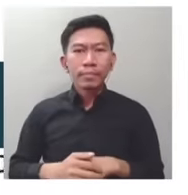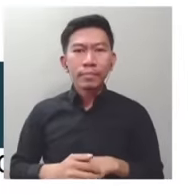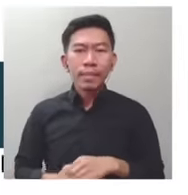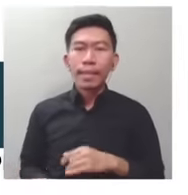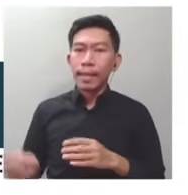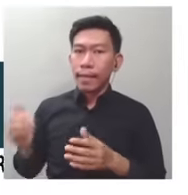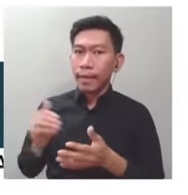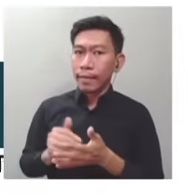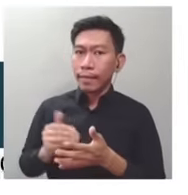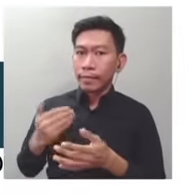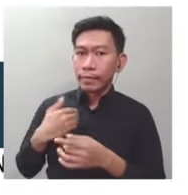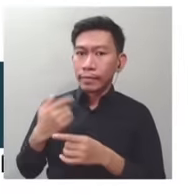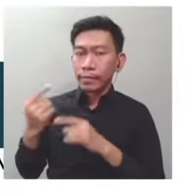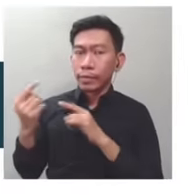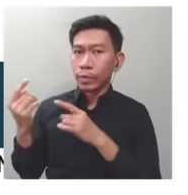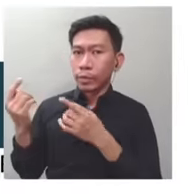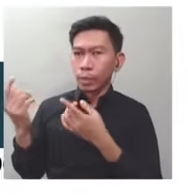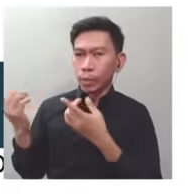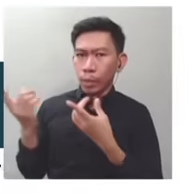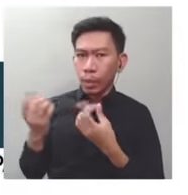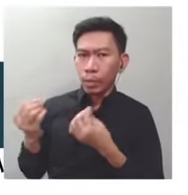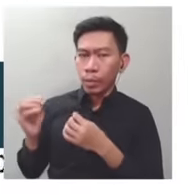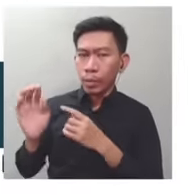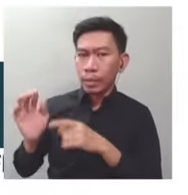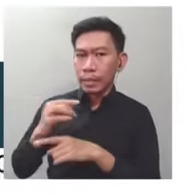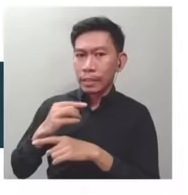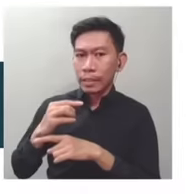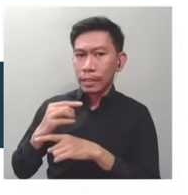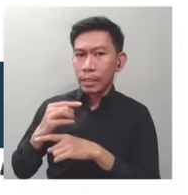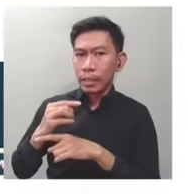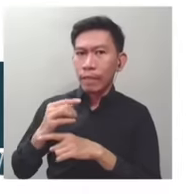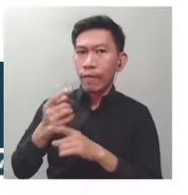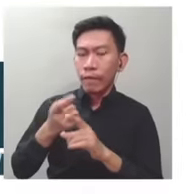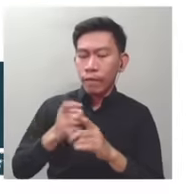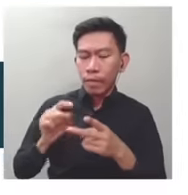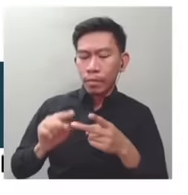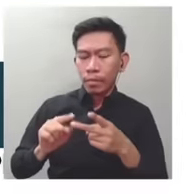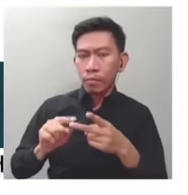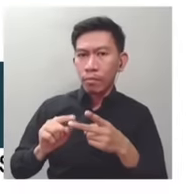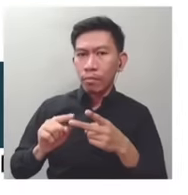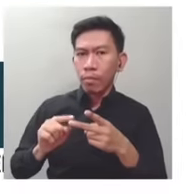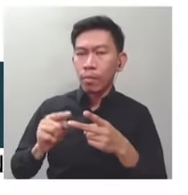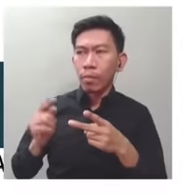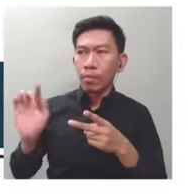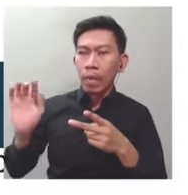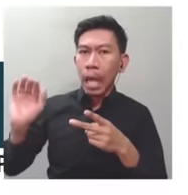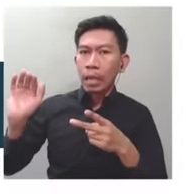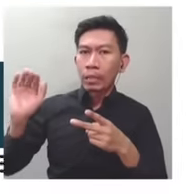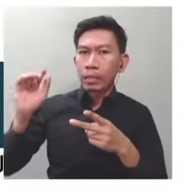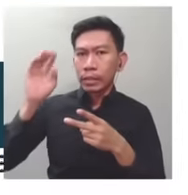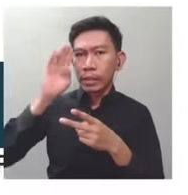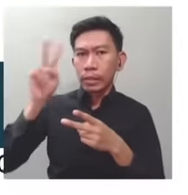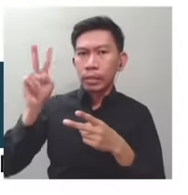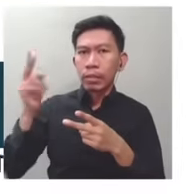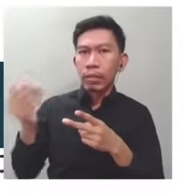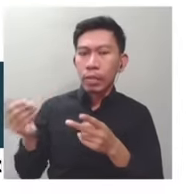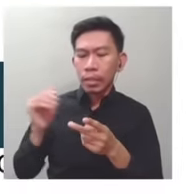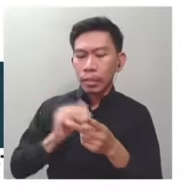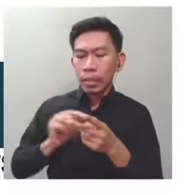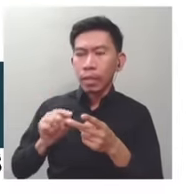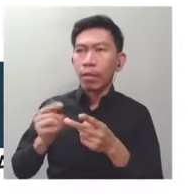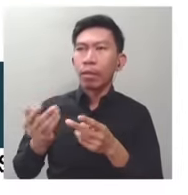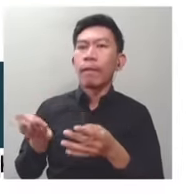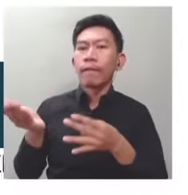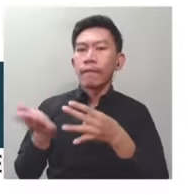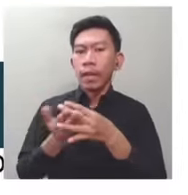There's another move that's being asked of this current administration, and that's to file once again before the